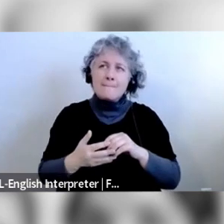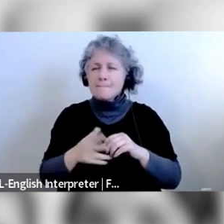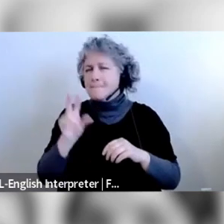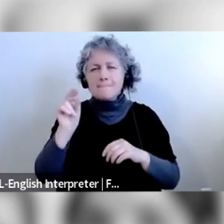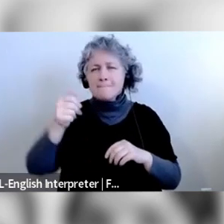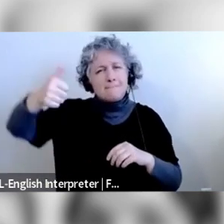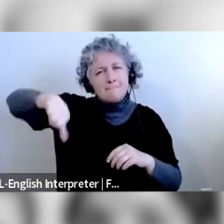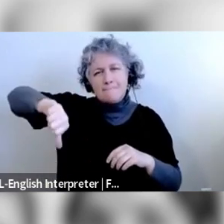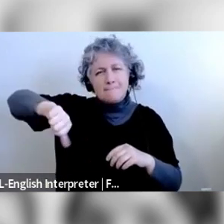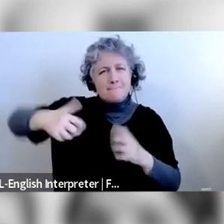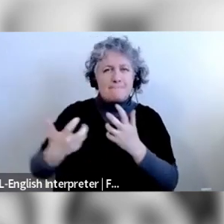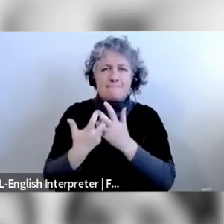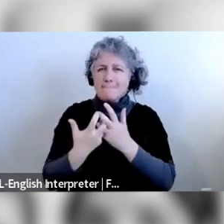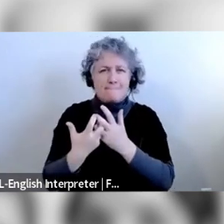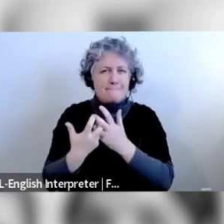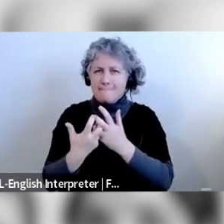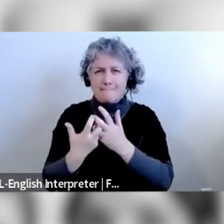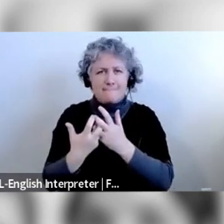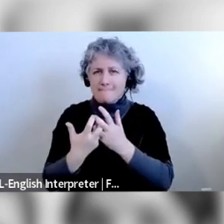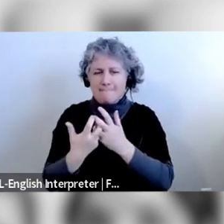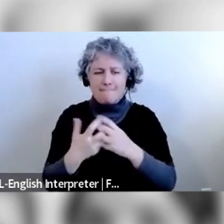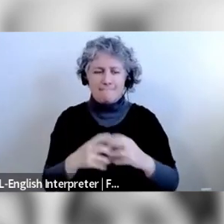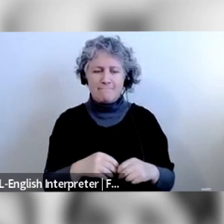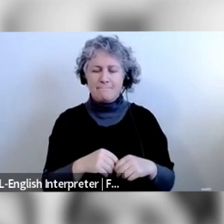not be eligible for the program.